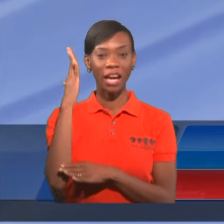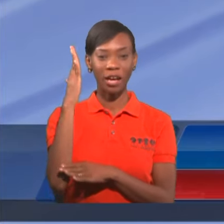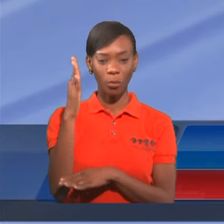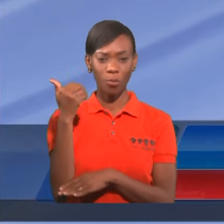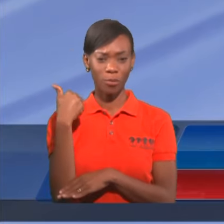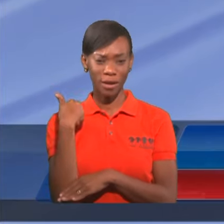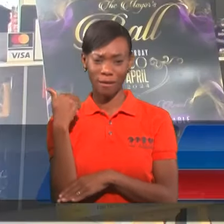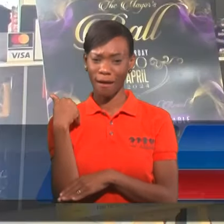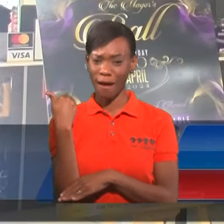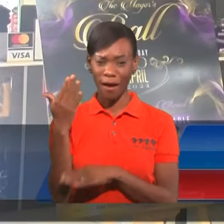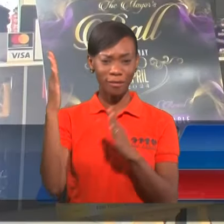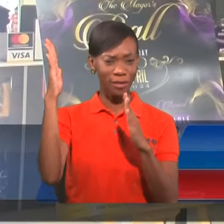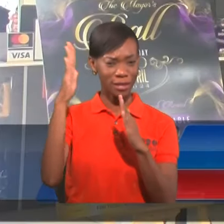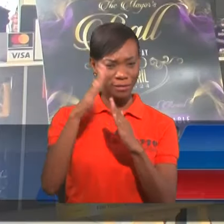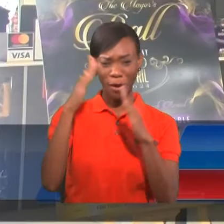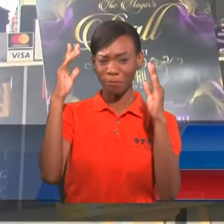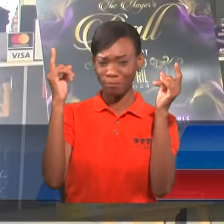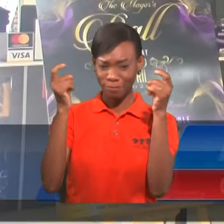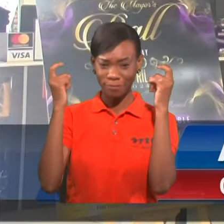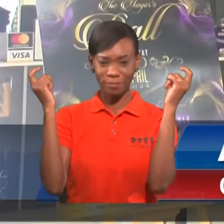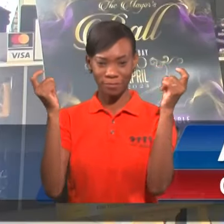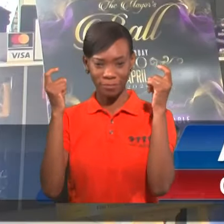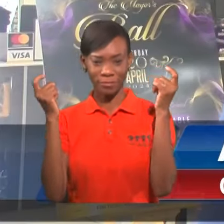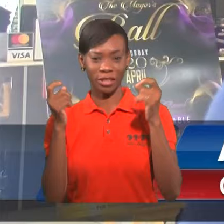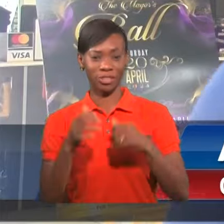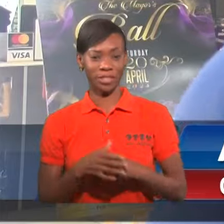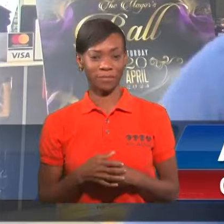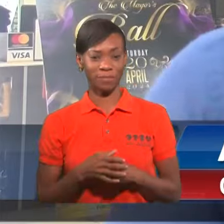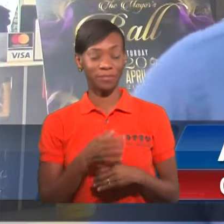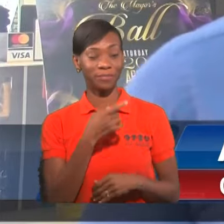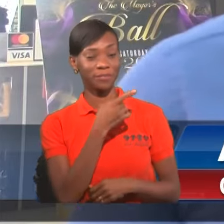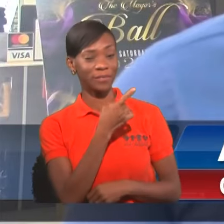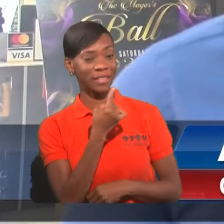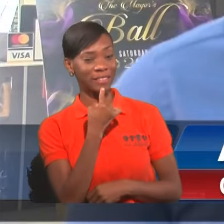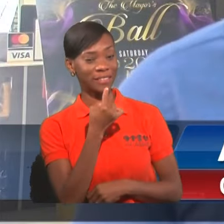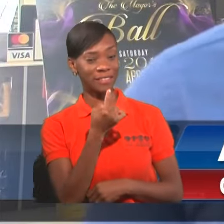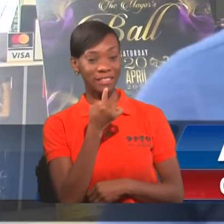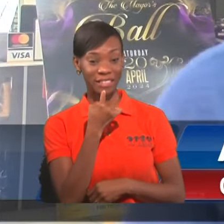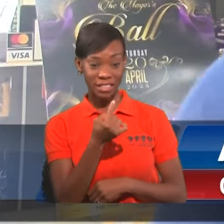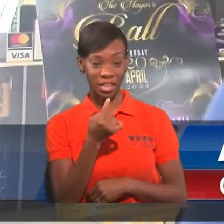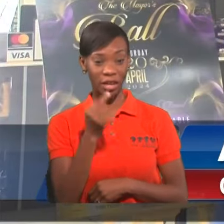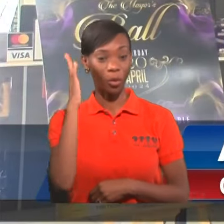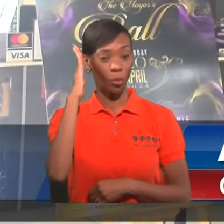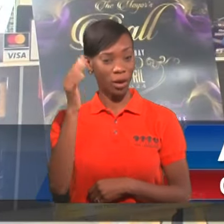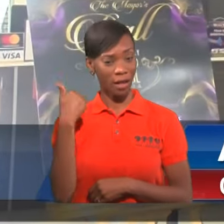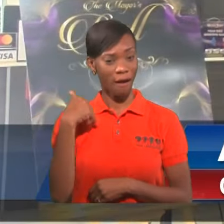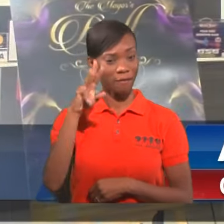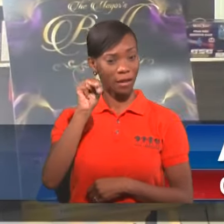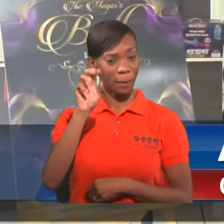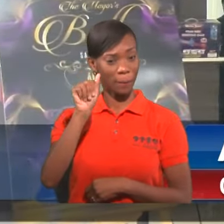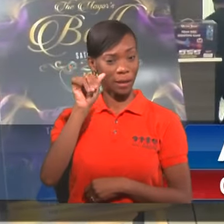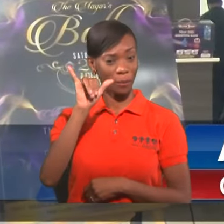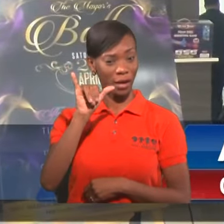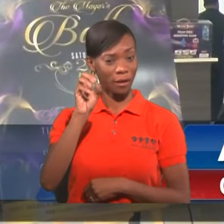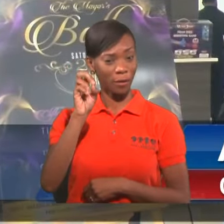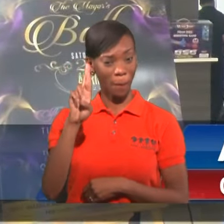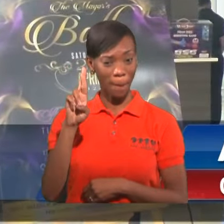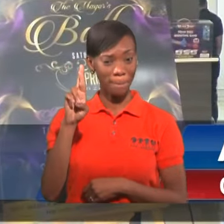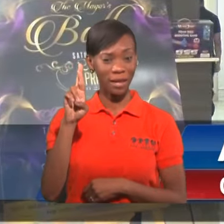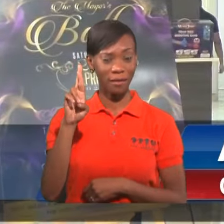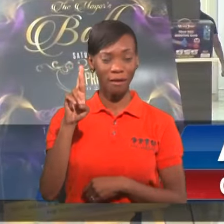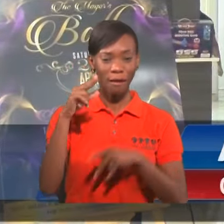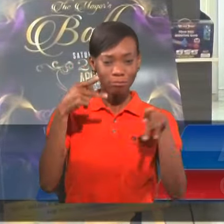of the festivities. The Mayor's All-Inclusive Ball, which is happening this Saturday, the 20th, at the Clifton Hill Beach